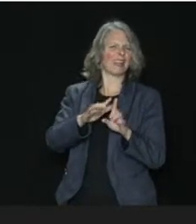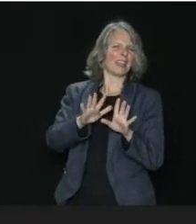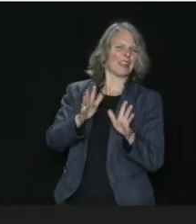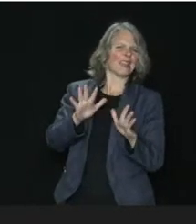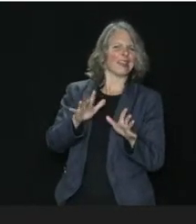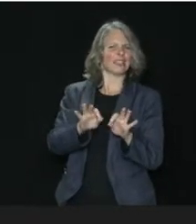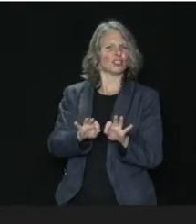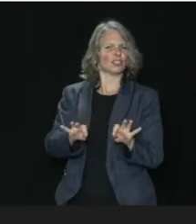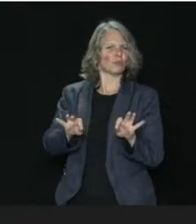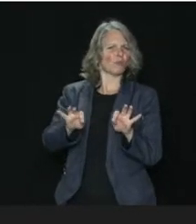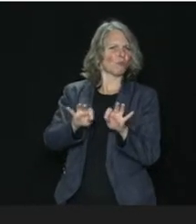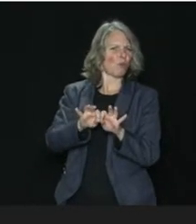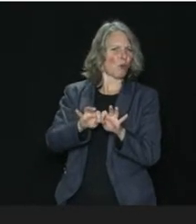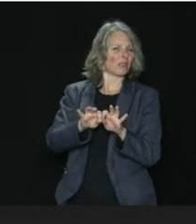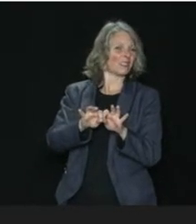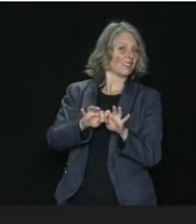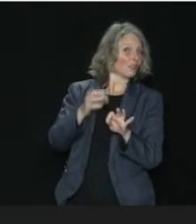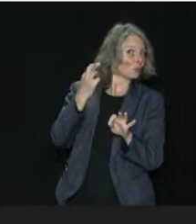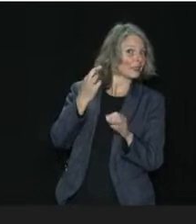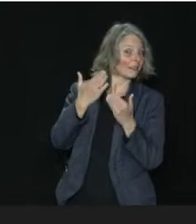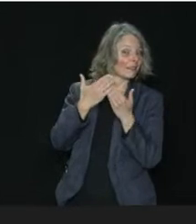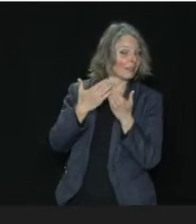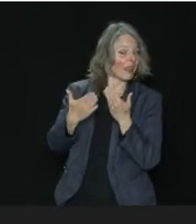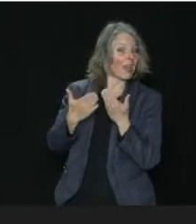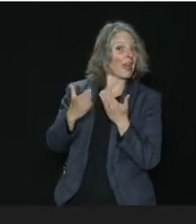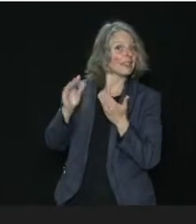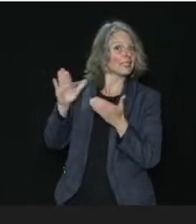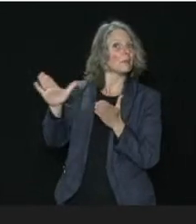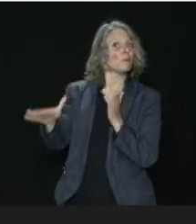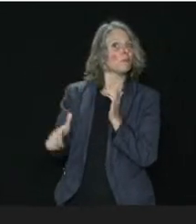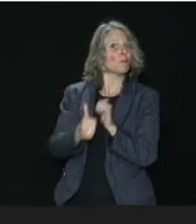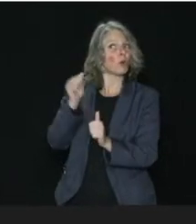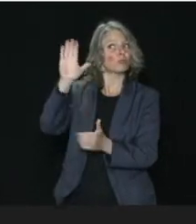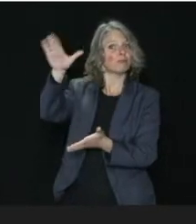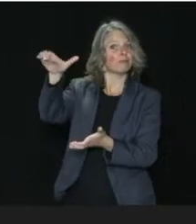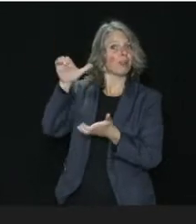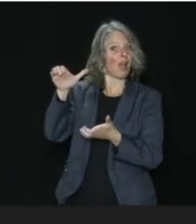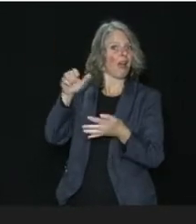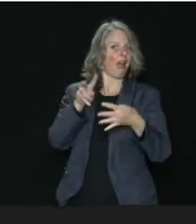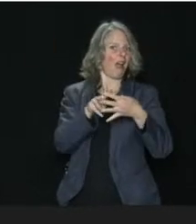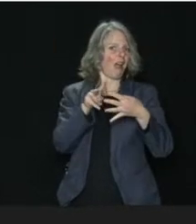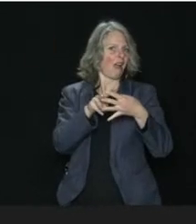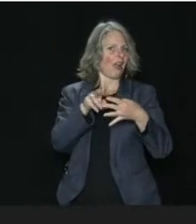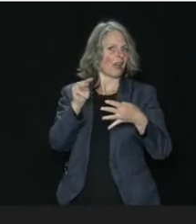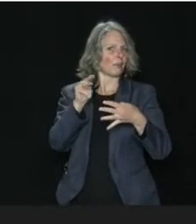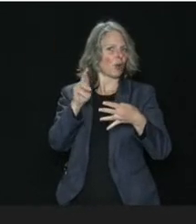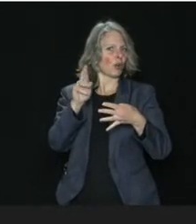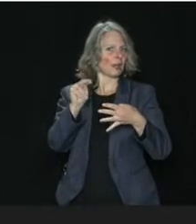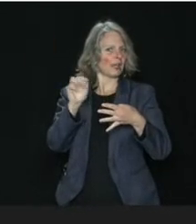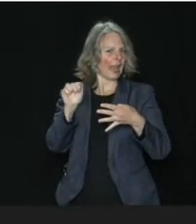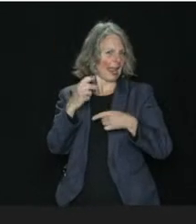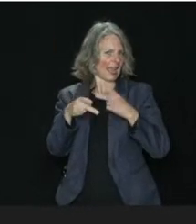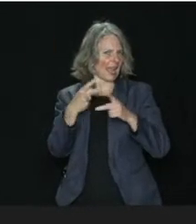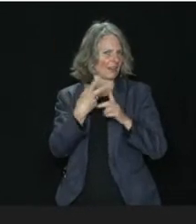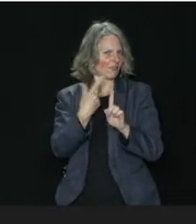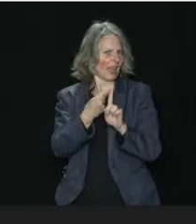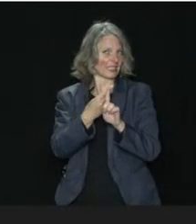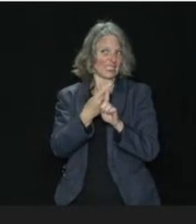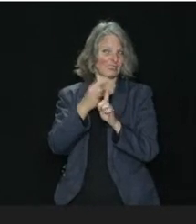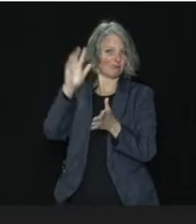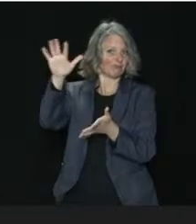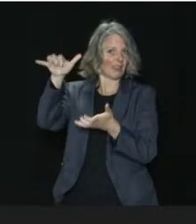of the shots that we are getting appears to be only mRNA in the next few months. Can you please provide